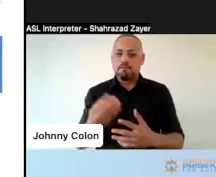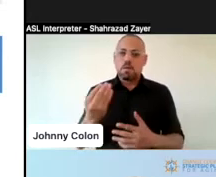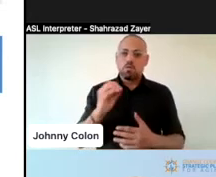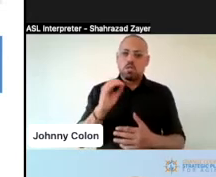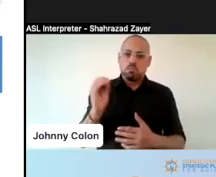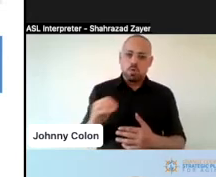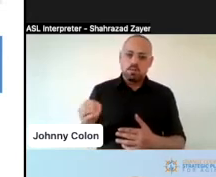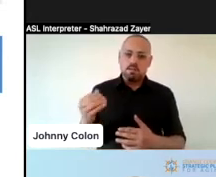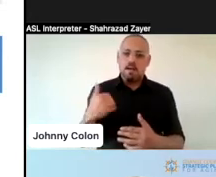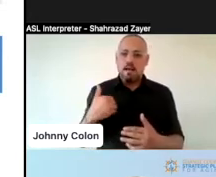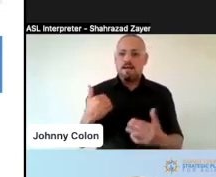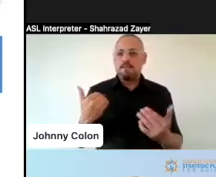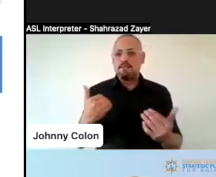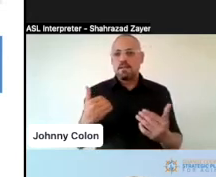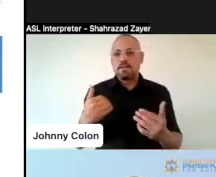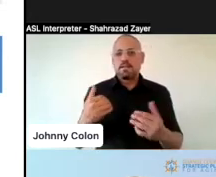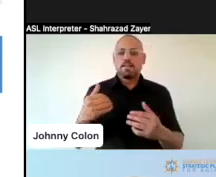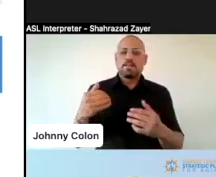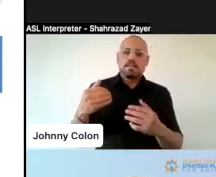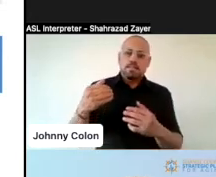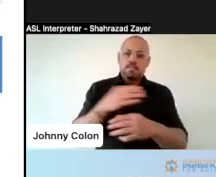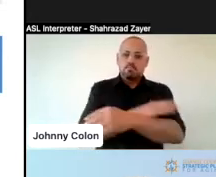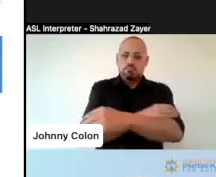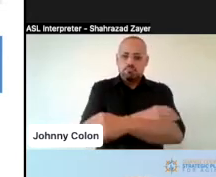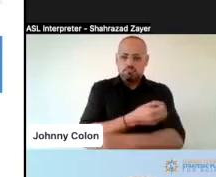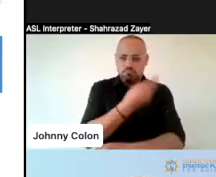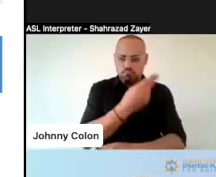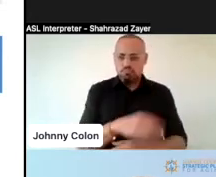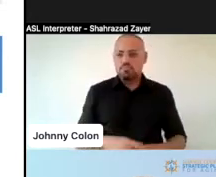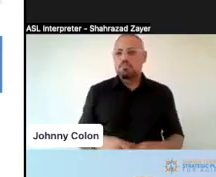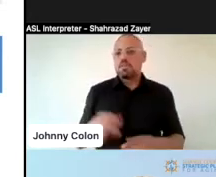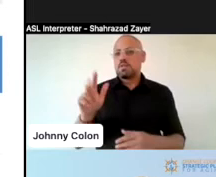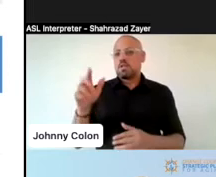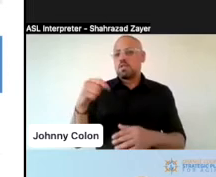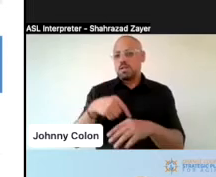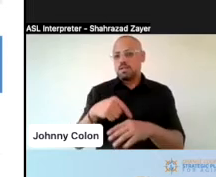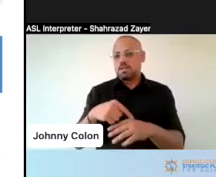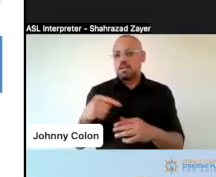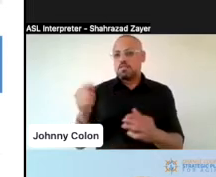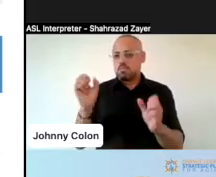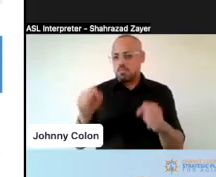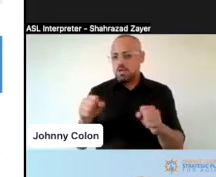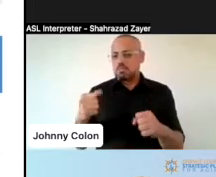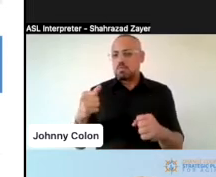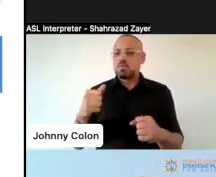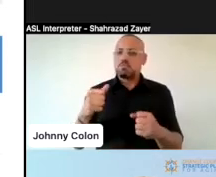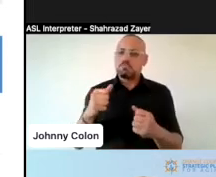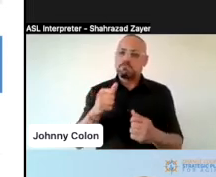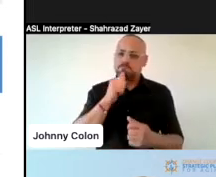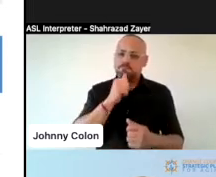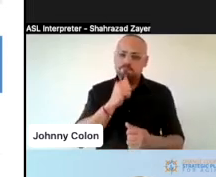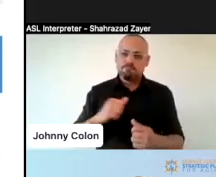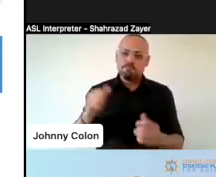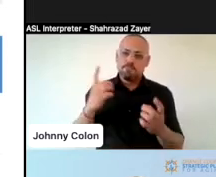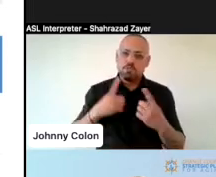14% more likely to be hypertensive, and 3 times as likely to suffer depression.